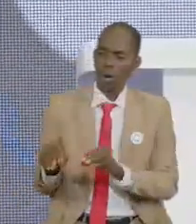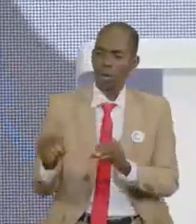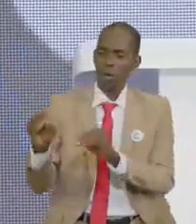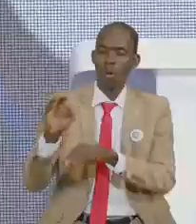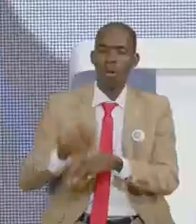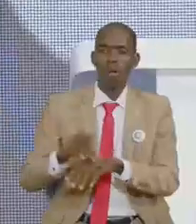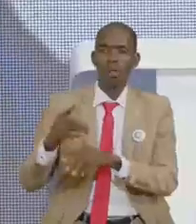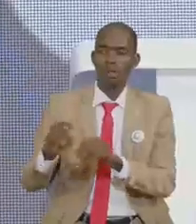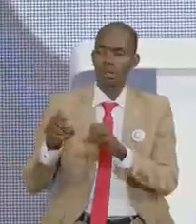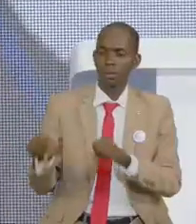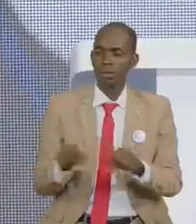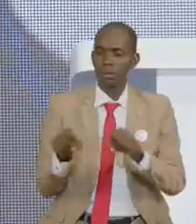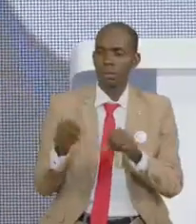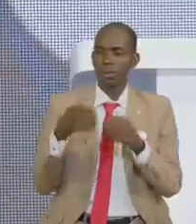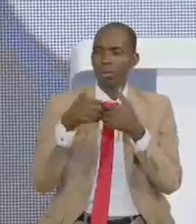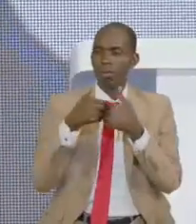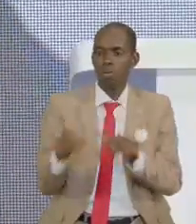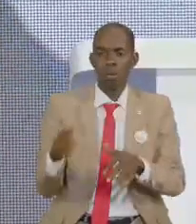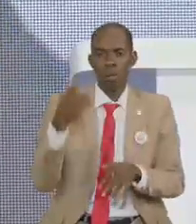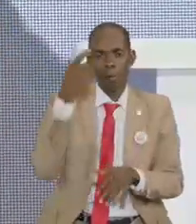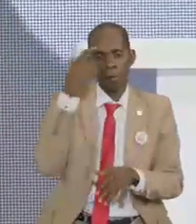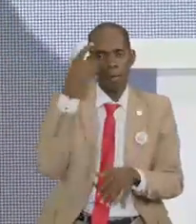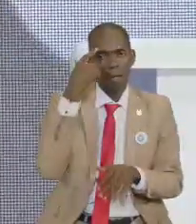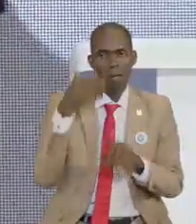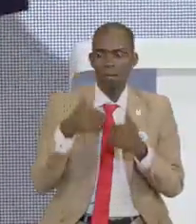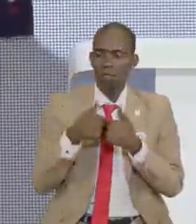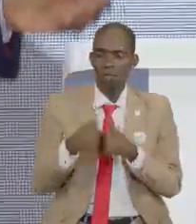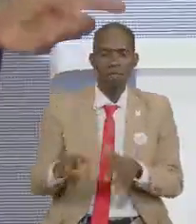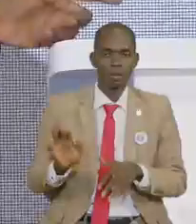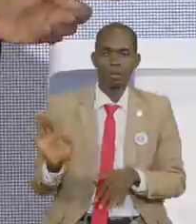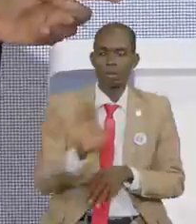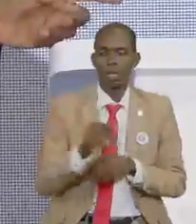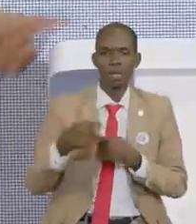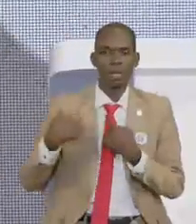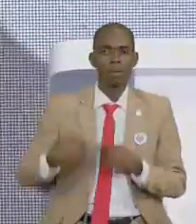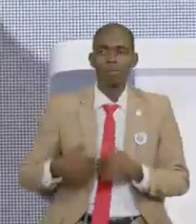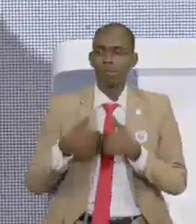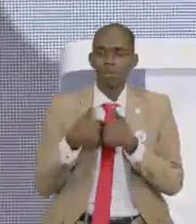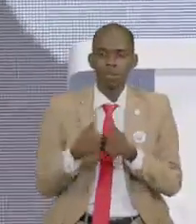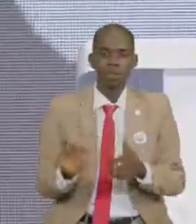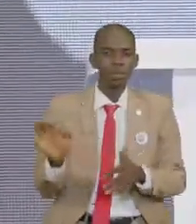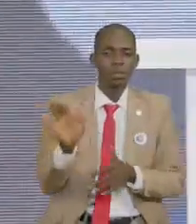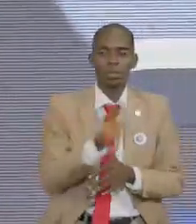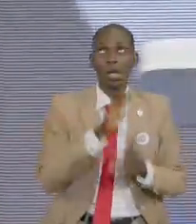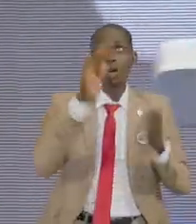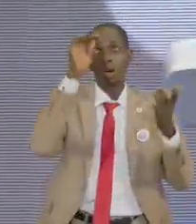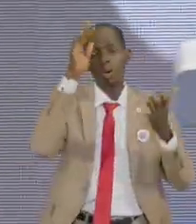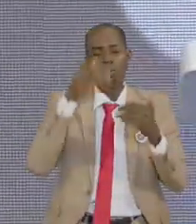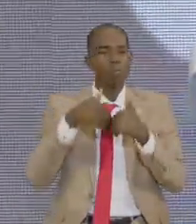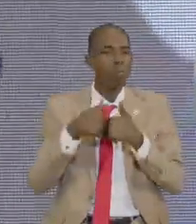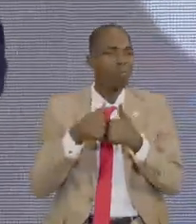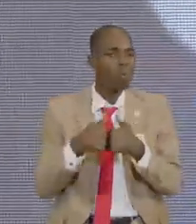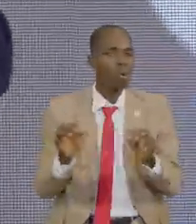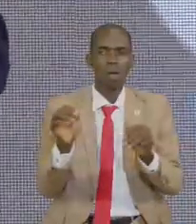they lose their head, they lose their heart, they lose their hope, they lose every prayer